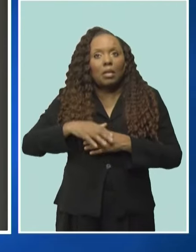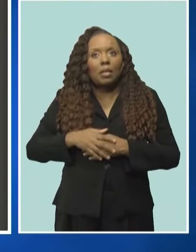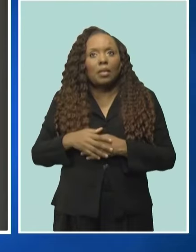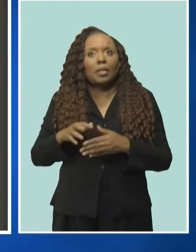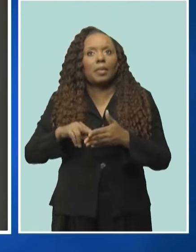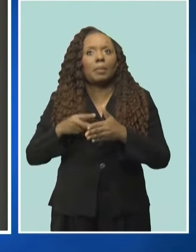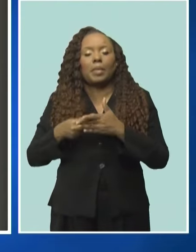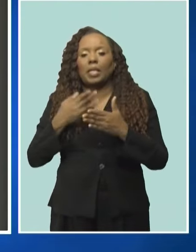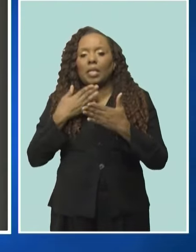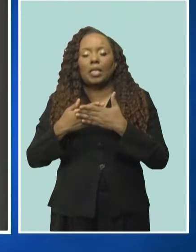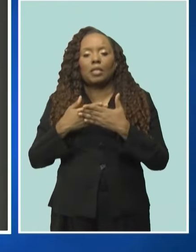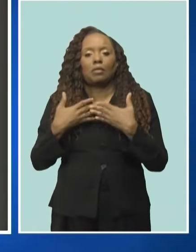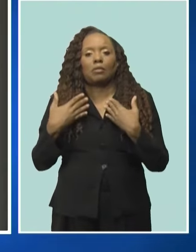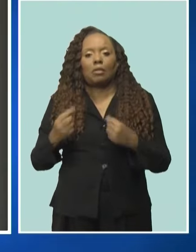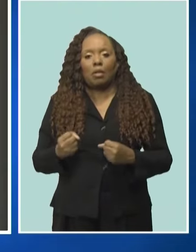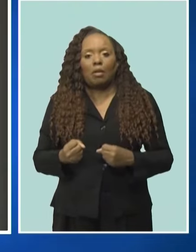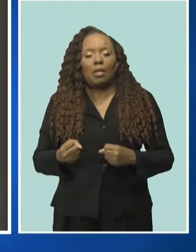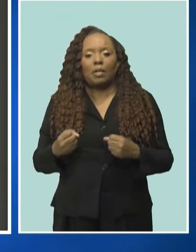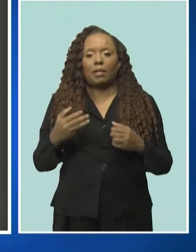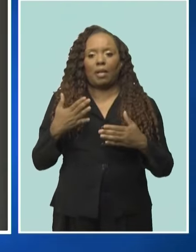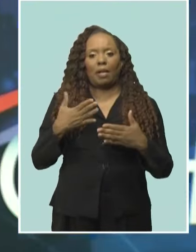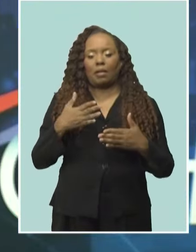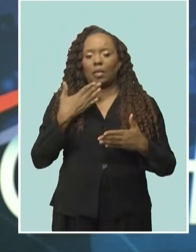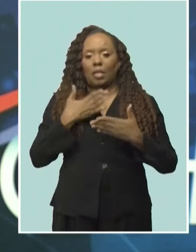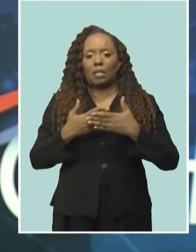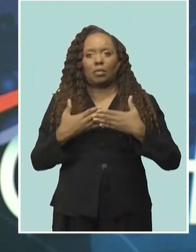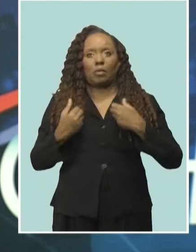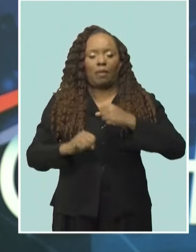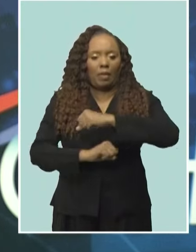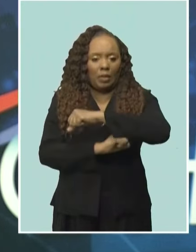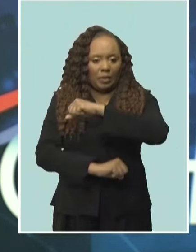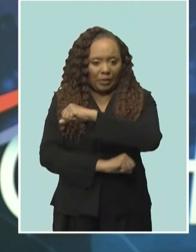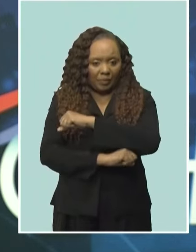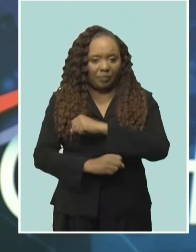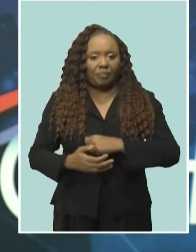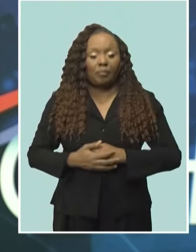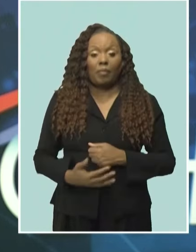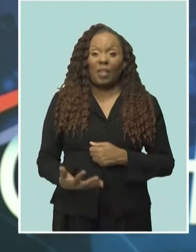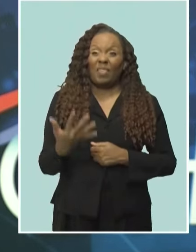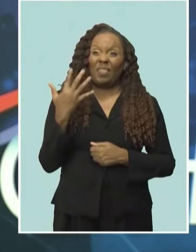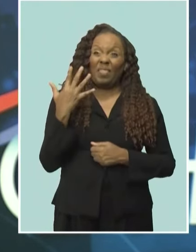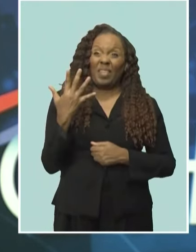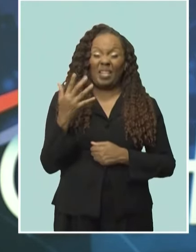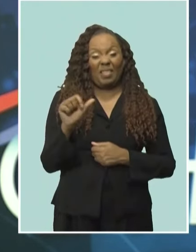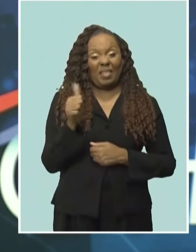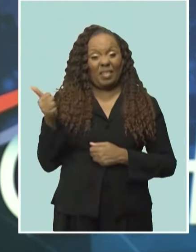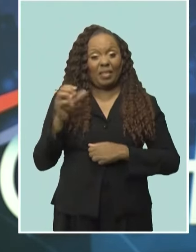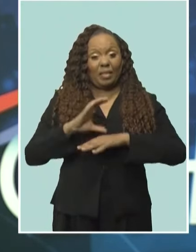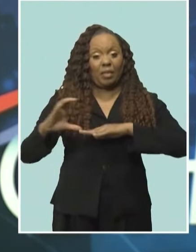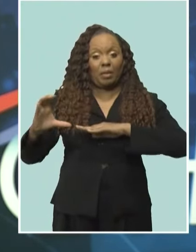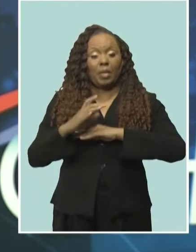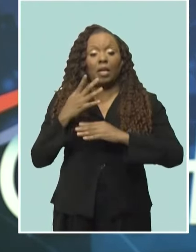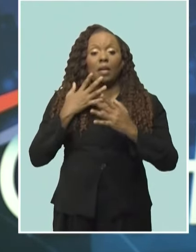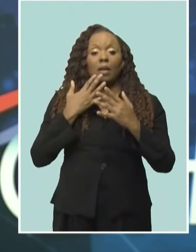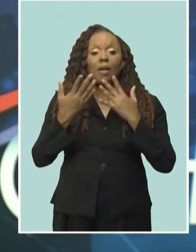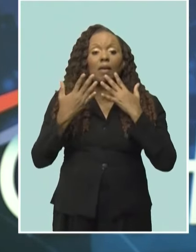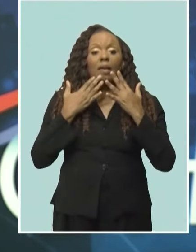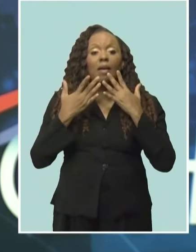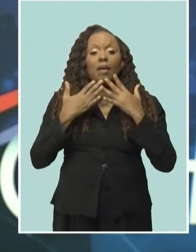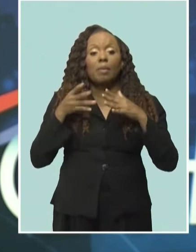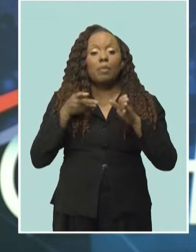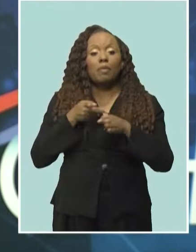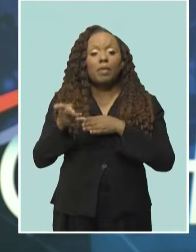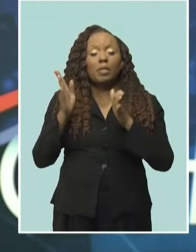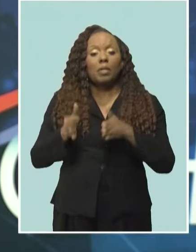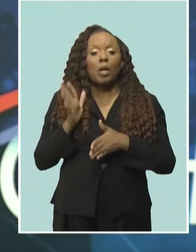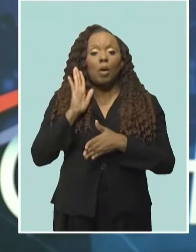grounded, especially in our roots from where we come from. 5 other Caribbean color professionals will be joining, and Miss Brown provided some